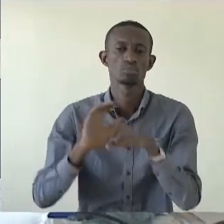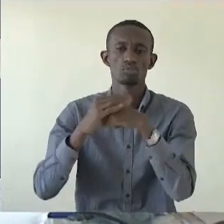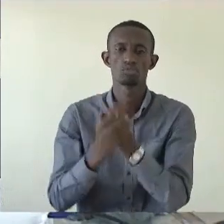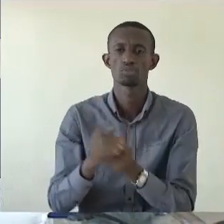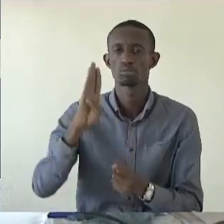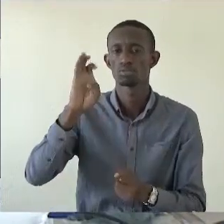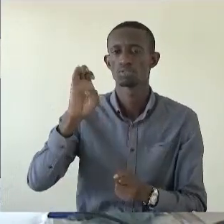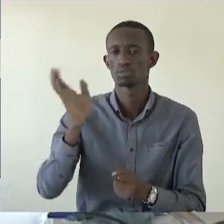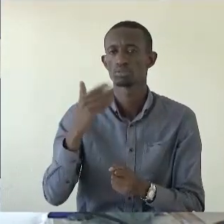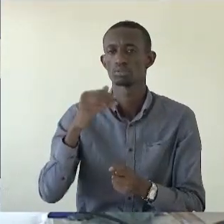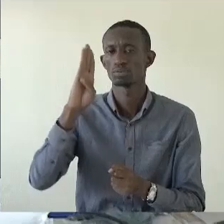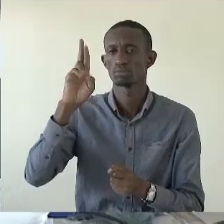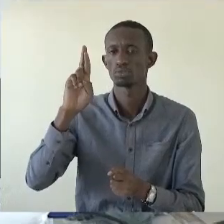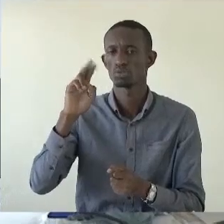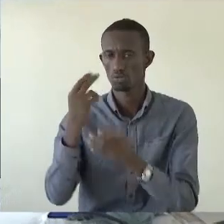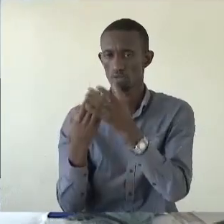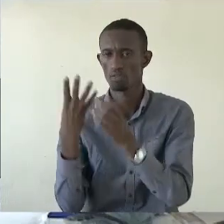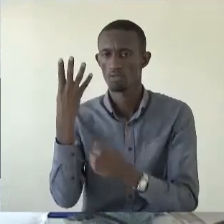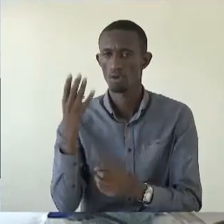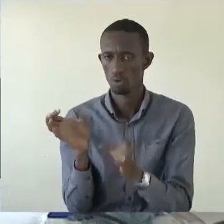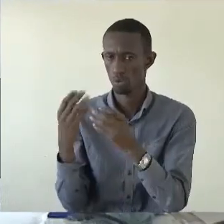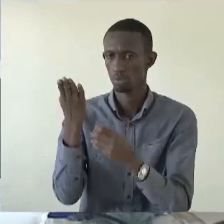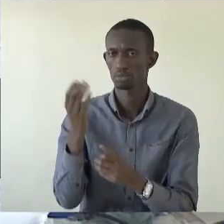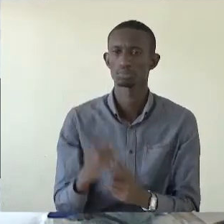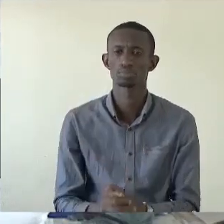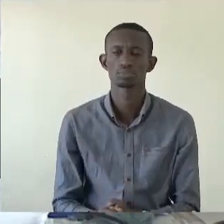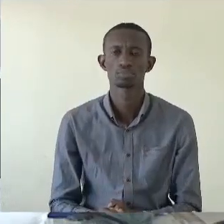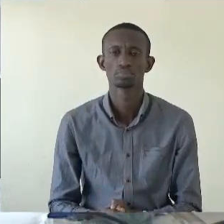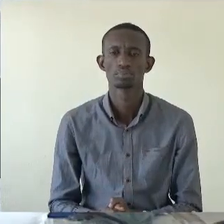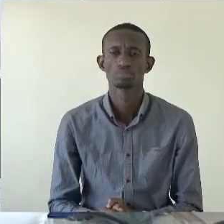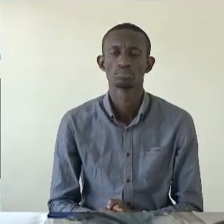this complex compound of the iron